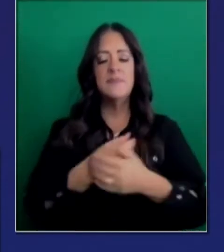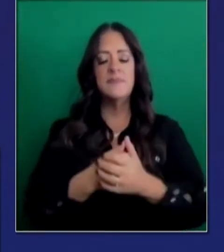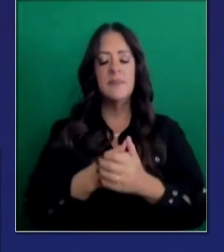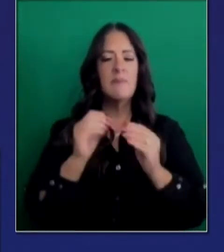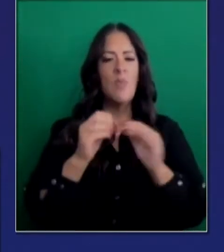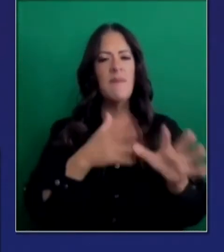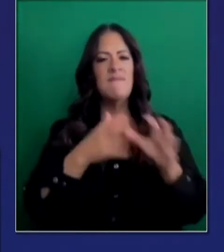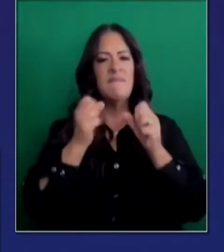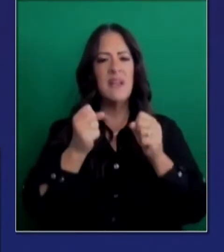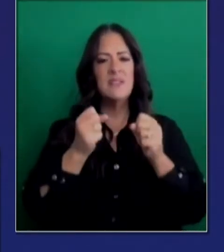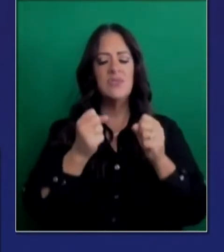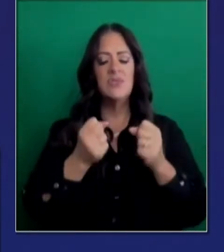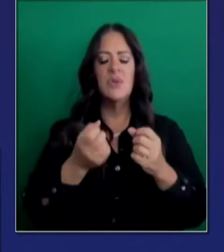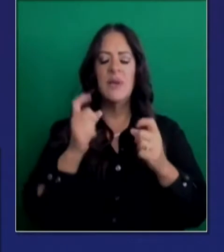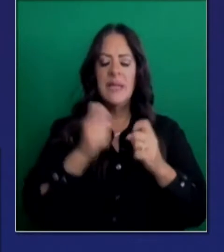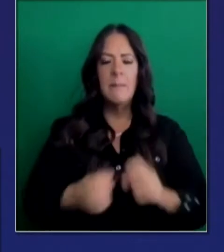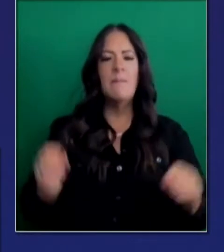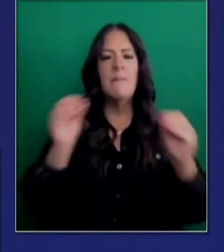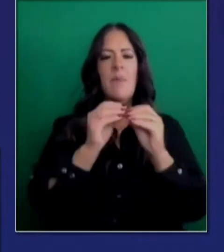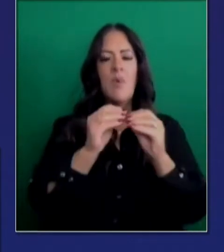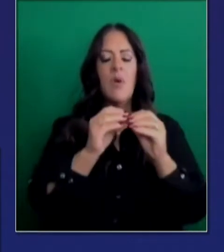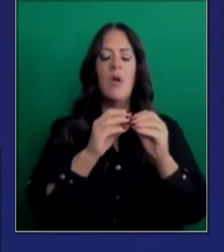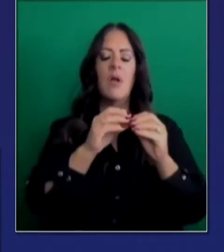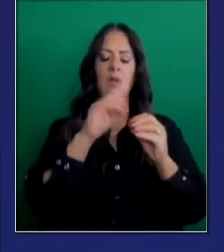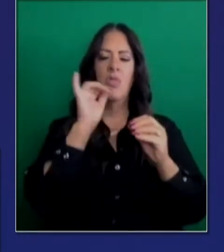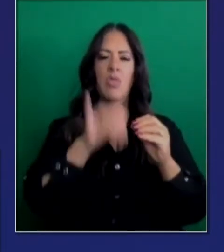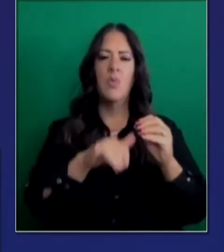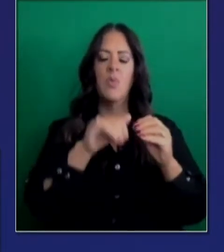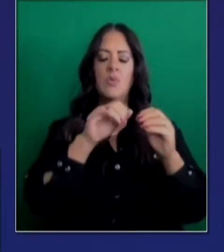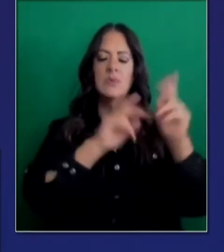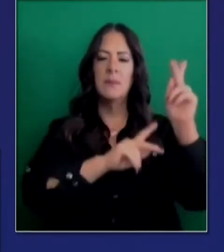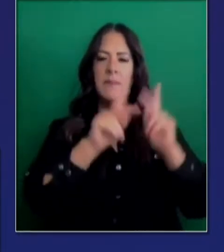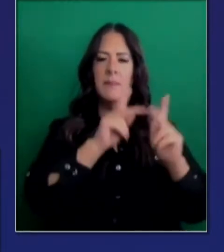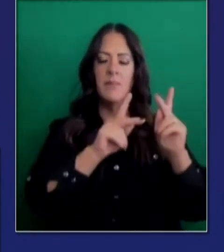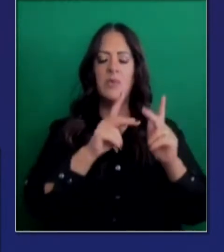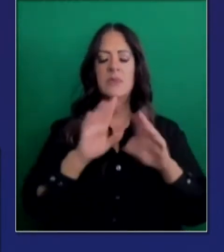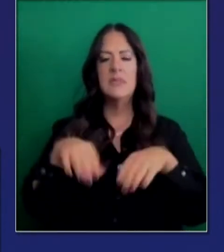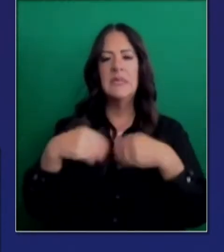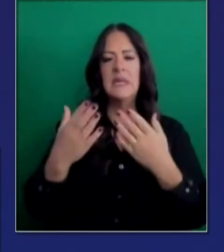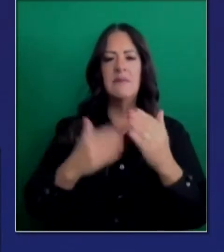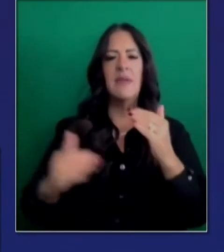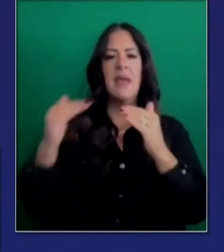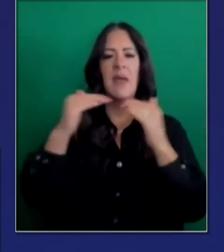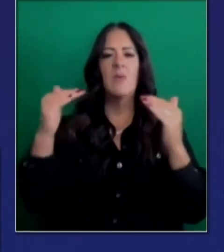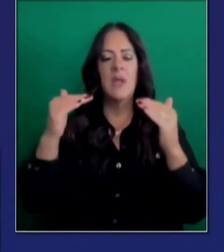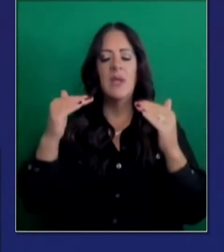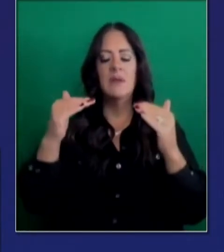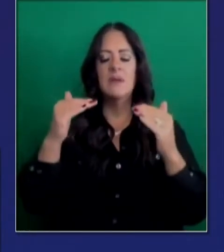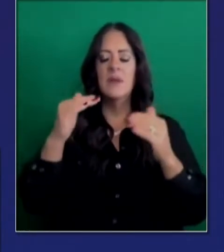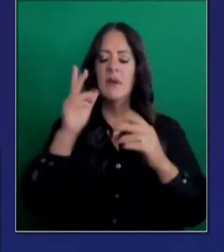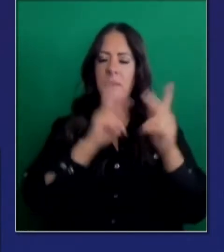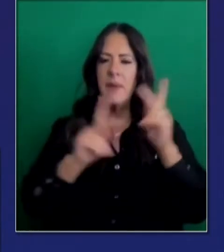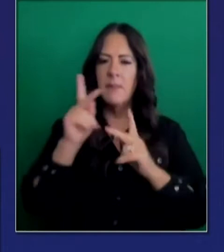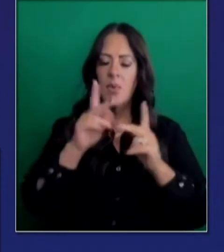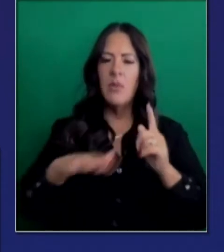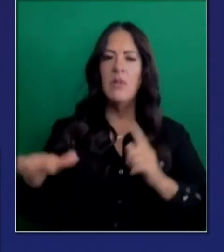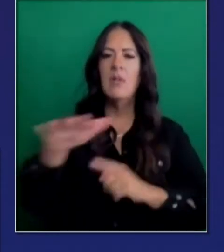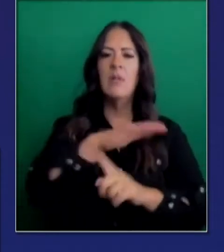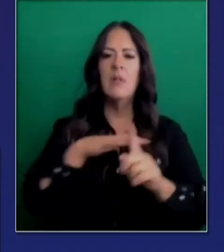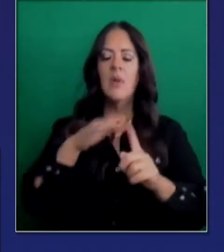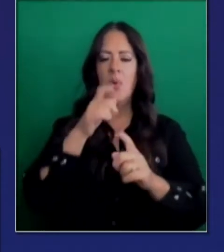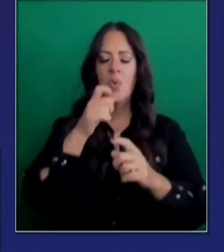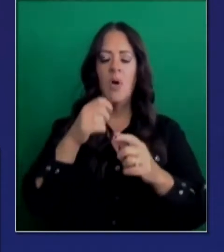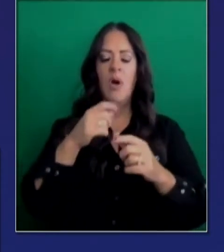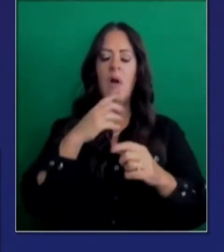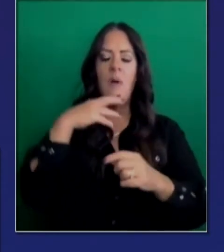with an eye on equity, risk, exposure, and with age as the overlay. Using every dose, we don't